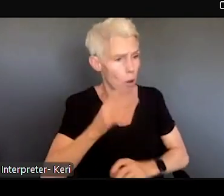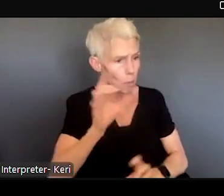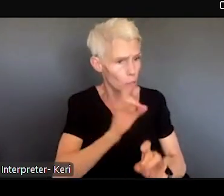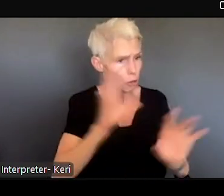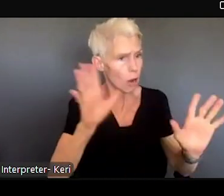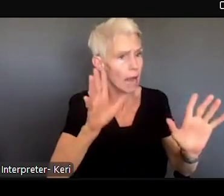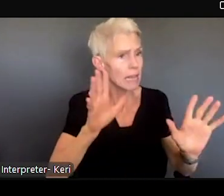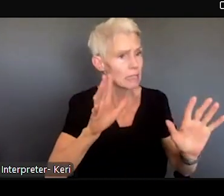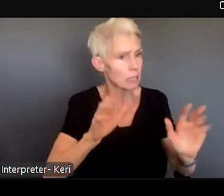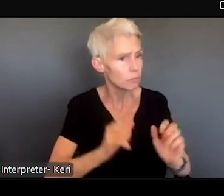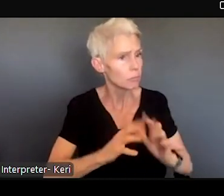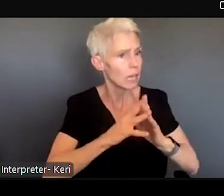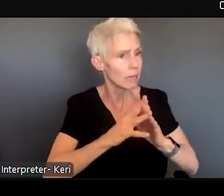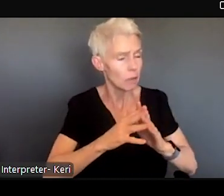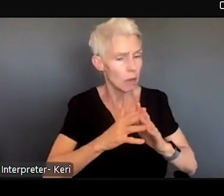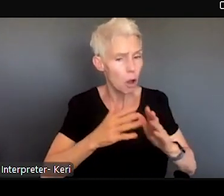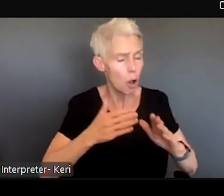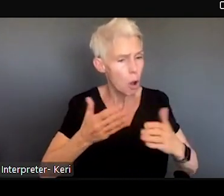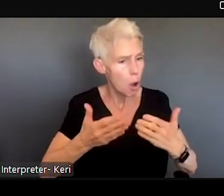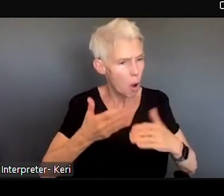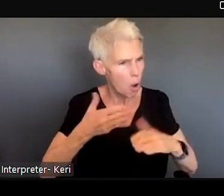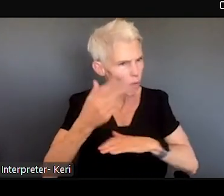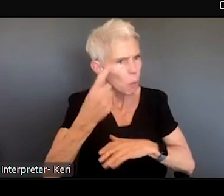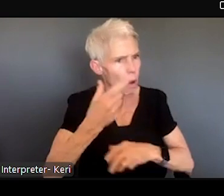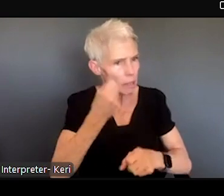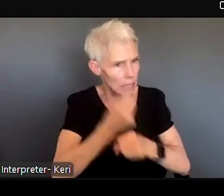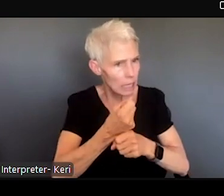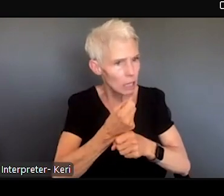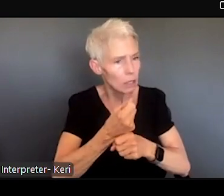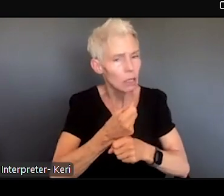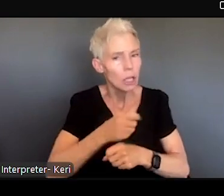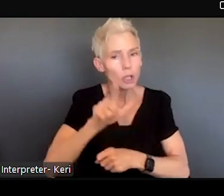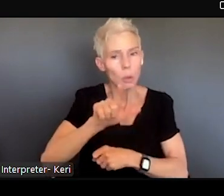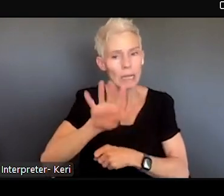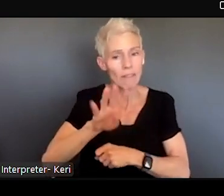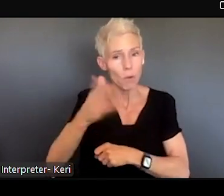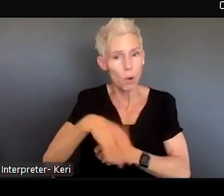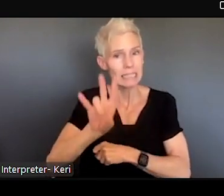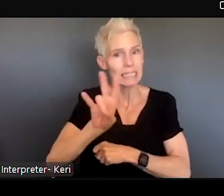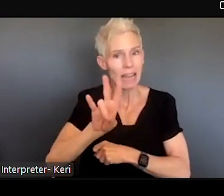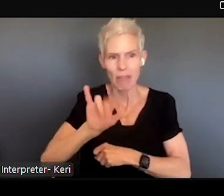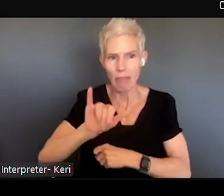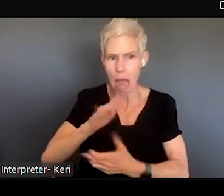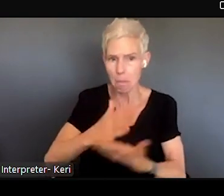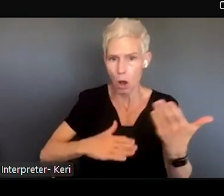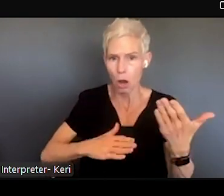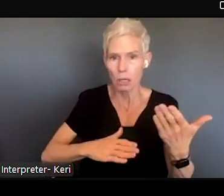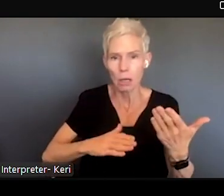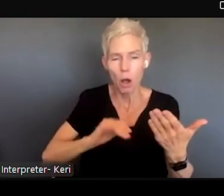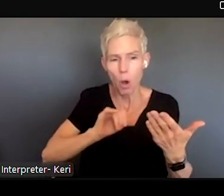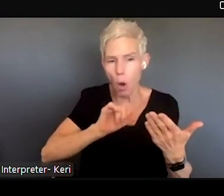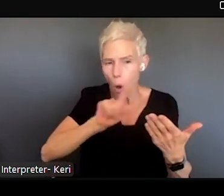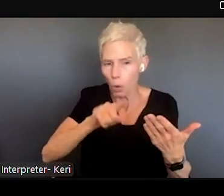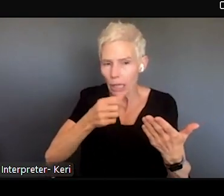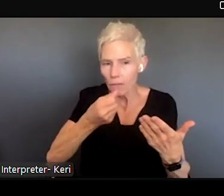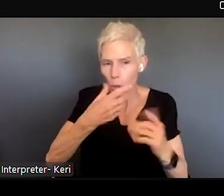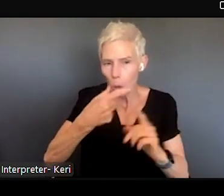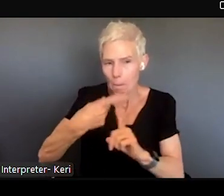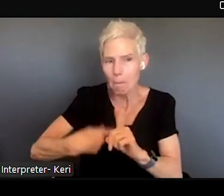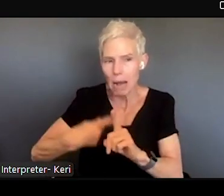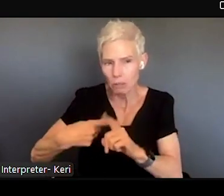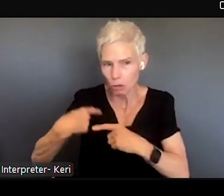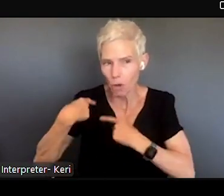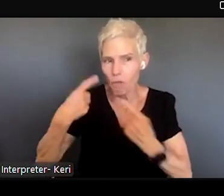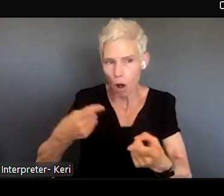been live a little over a year. The 24/7 aspect of it has only been a few months. We